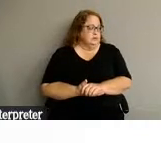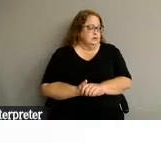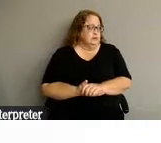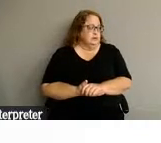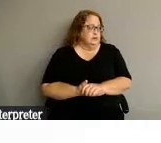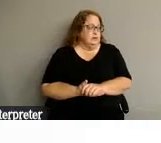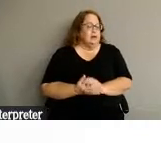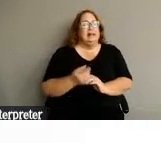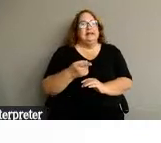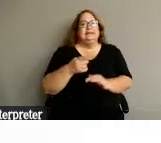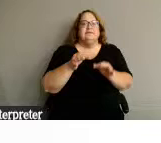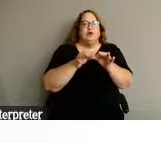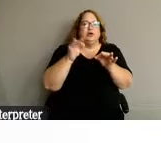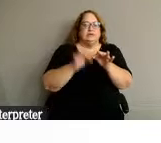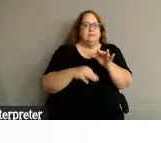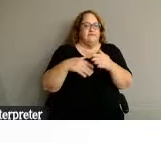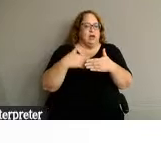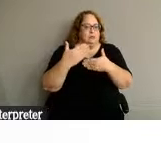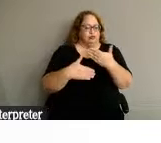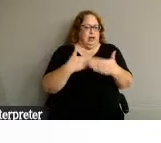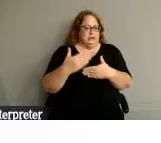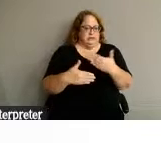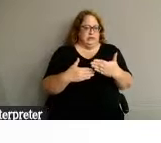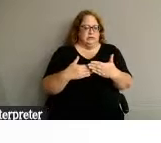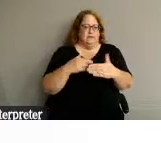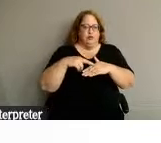So this is a very simplified process view of the